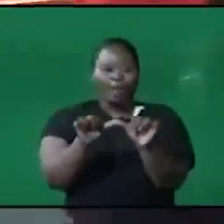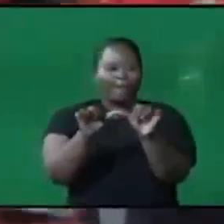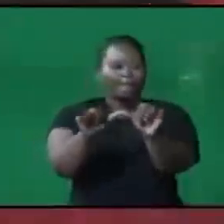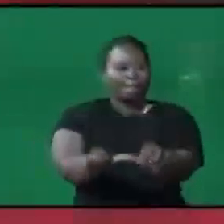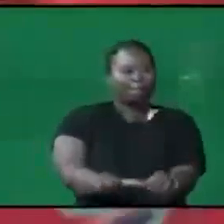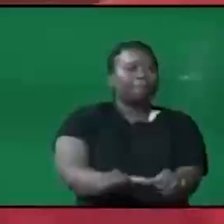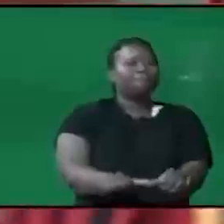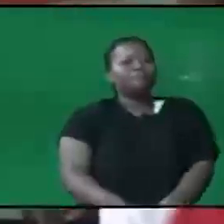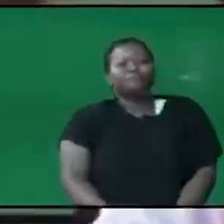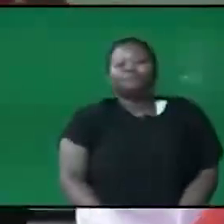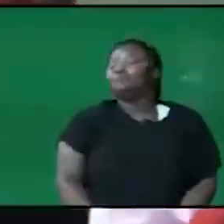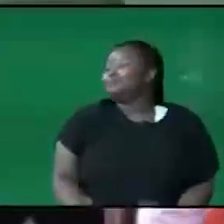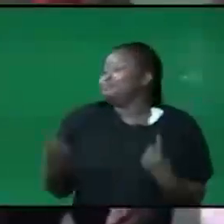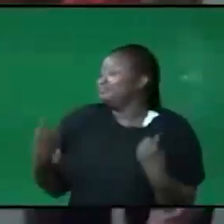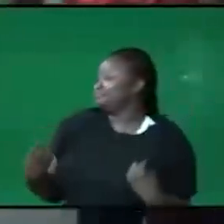Siyaya.